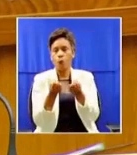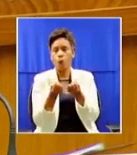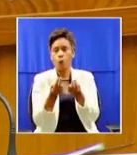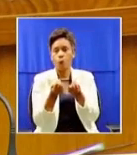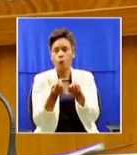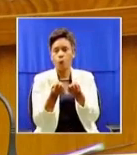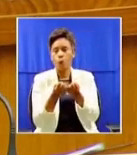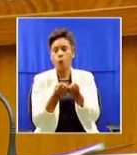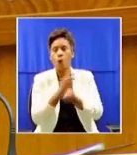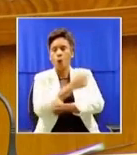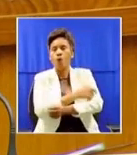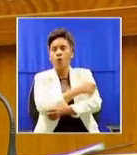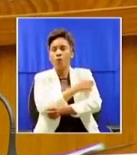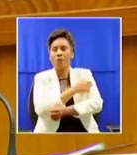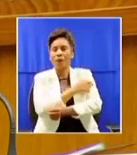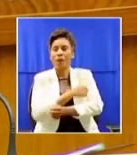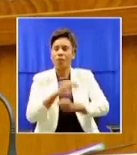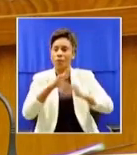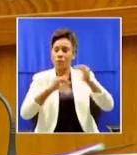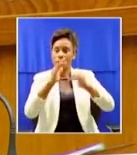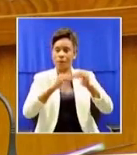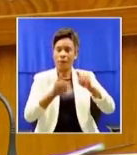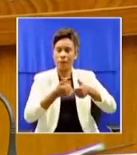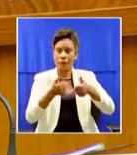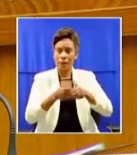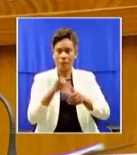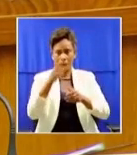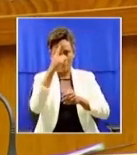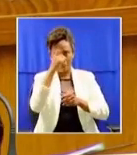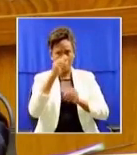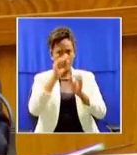new hospital constructed there. It's unbelievable.